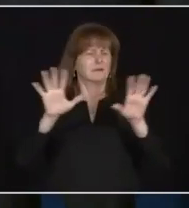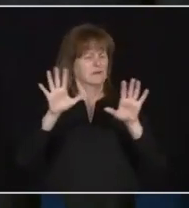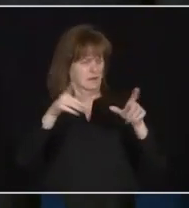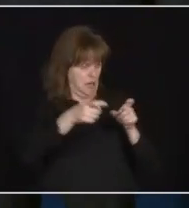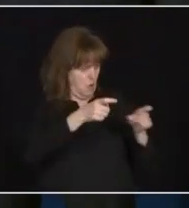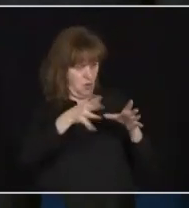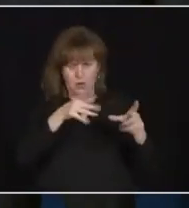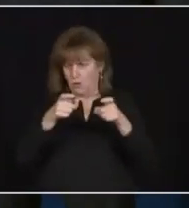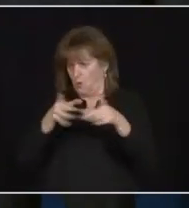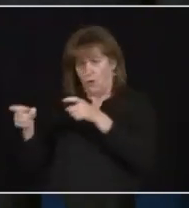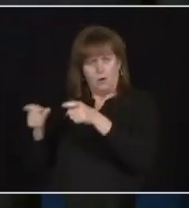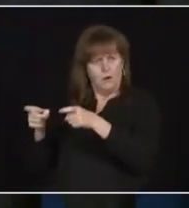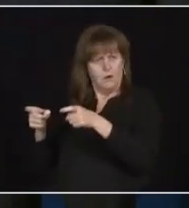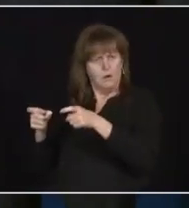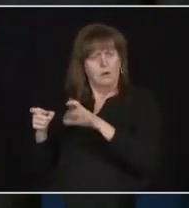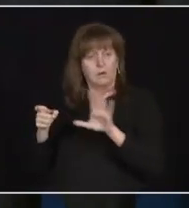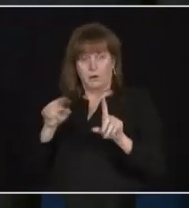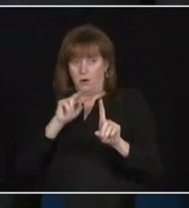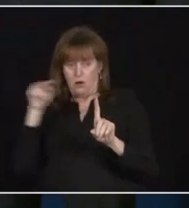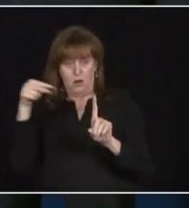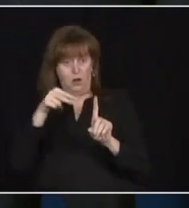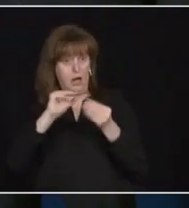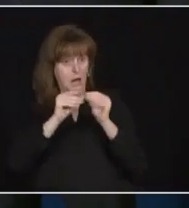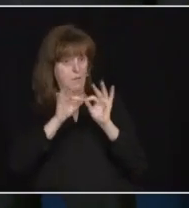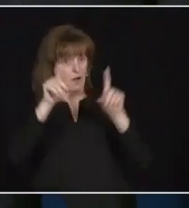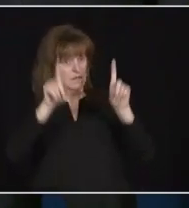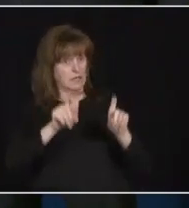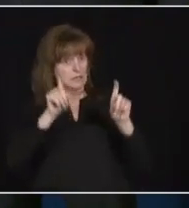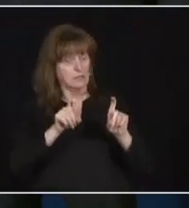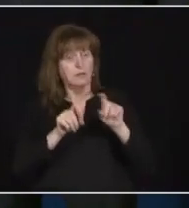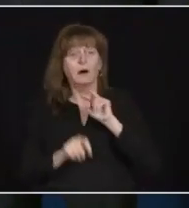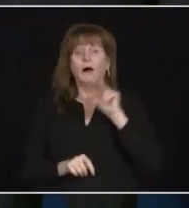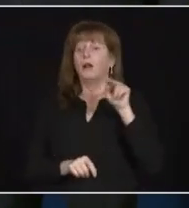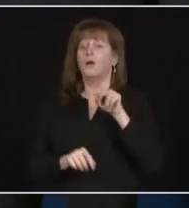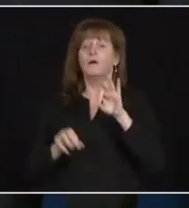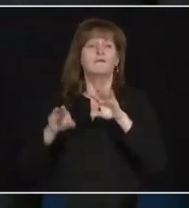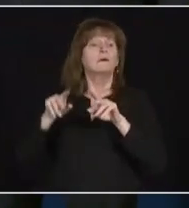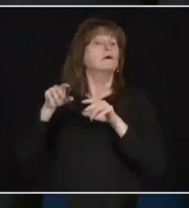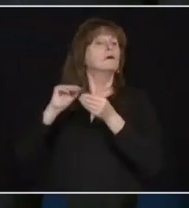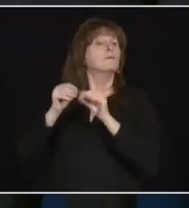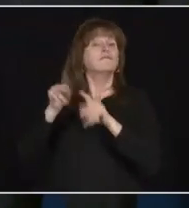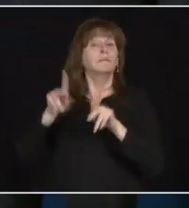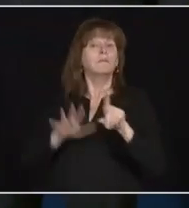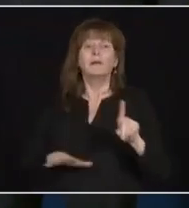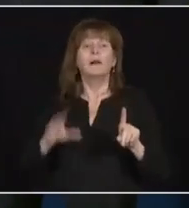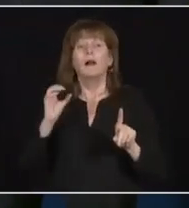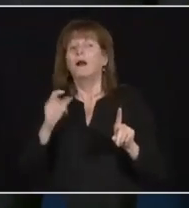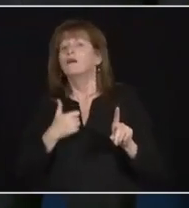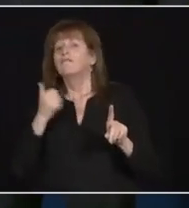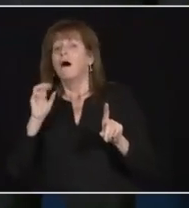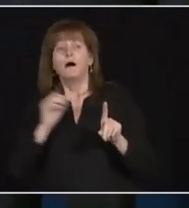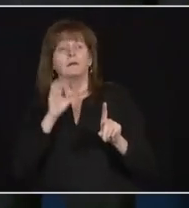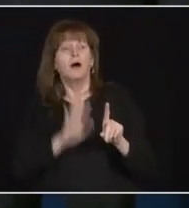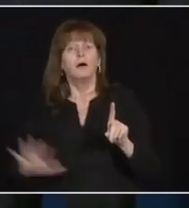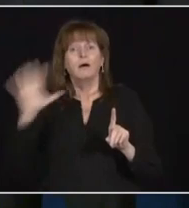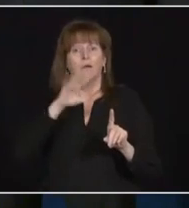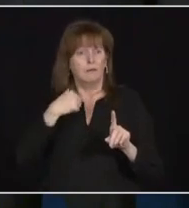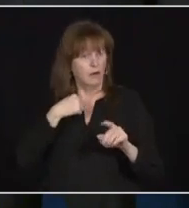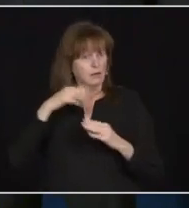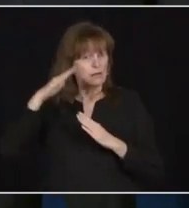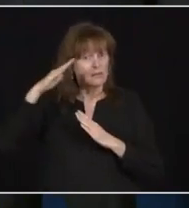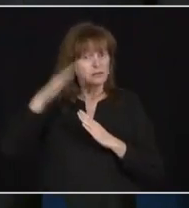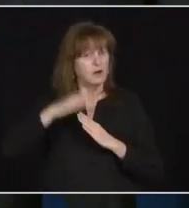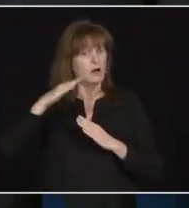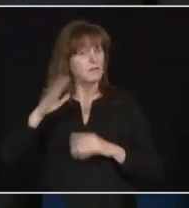in daily testing per capita and rank among the top globally. Still, we continue to invest